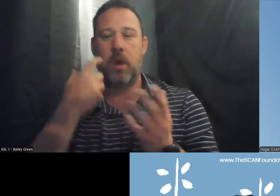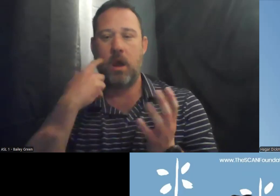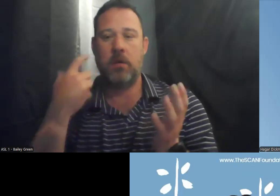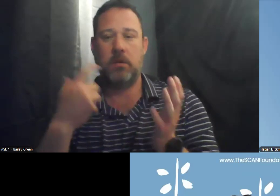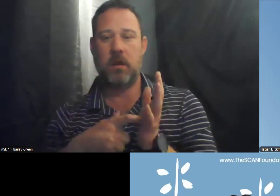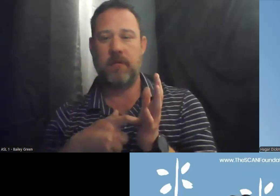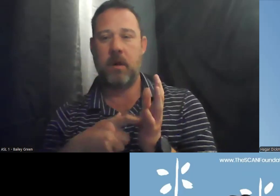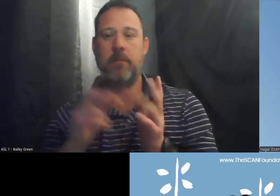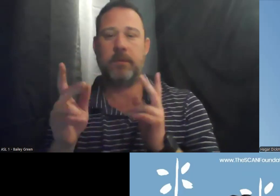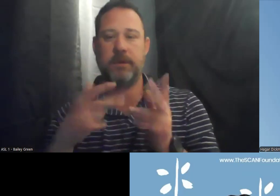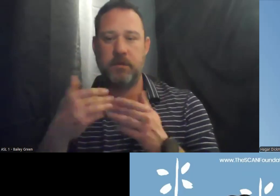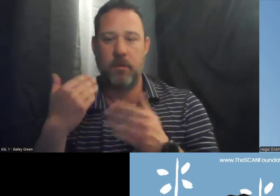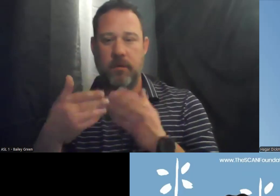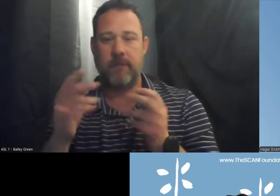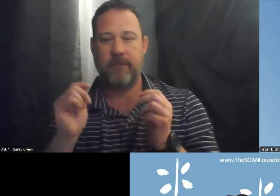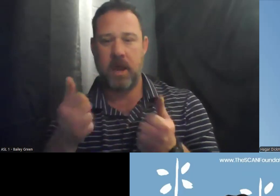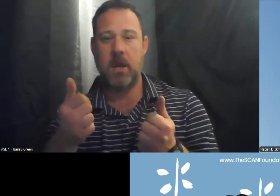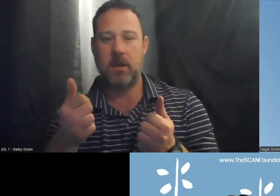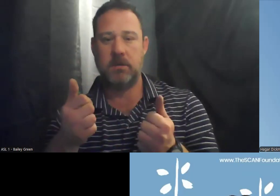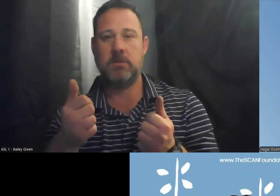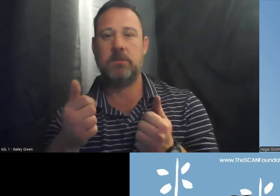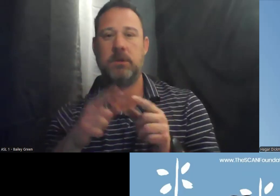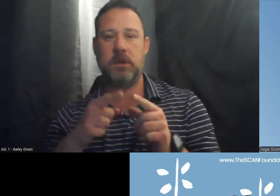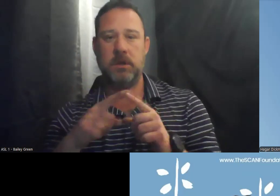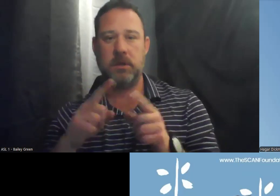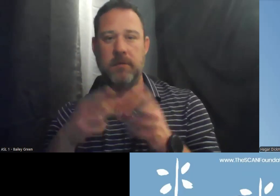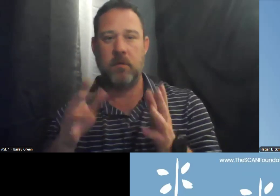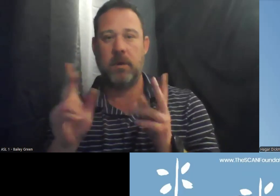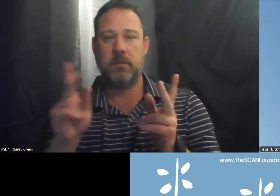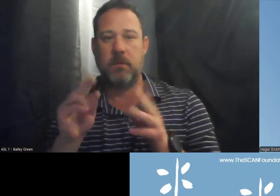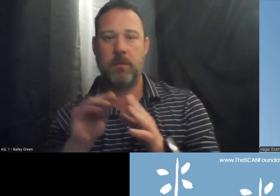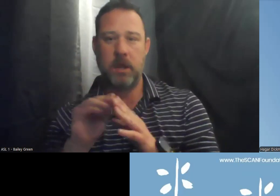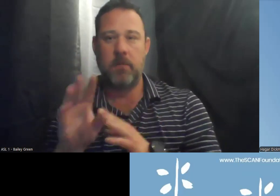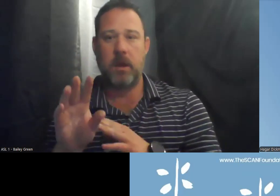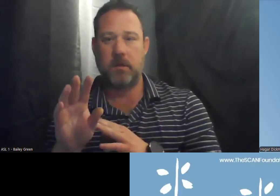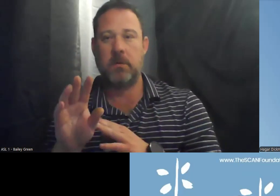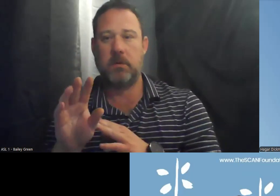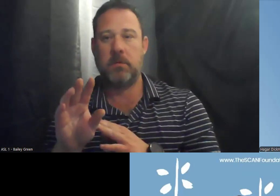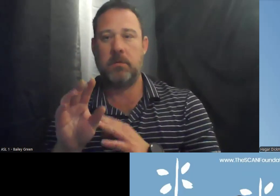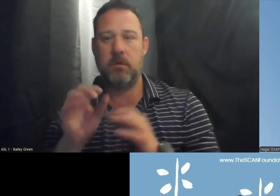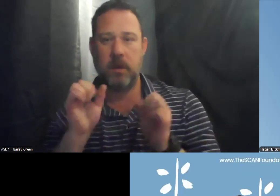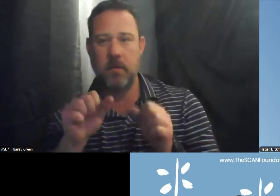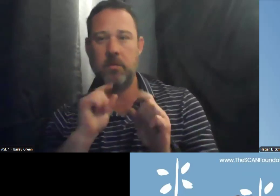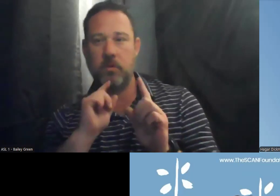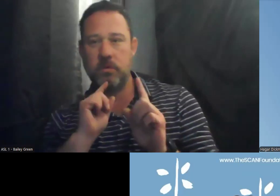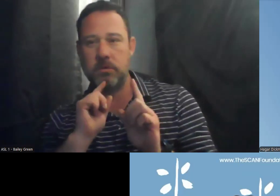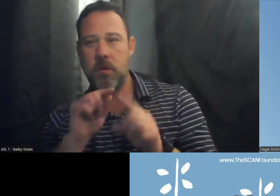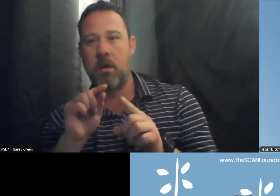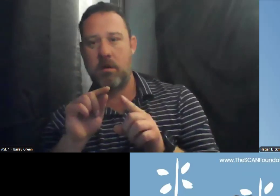identify, because things are moving so fast, like the different ways folks are being impacted, to be able to respond,